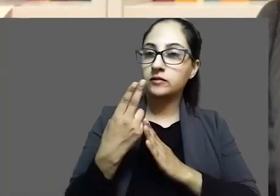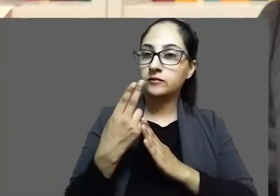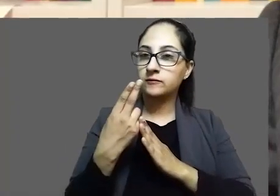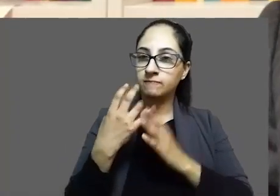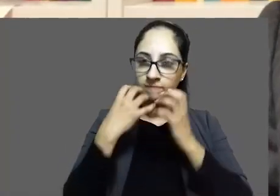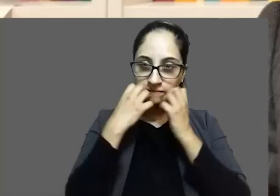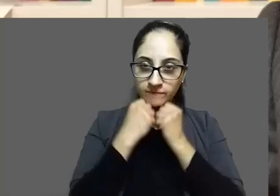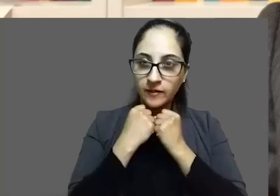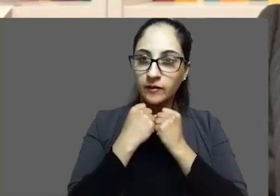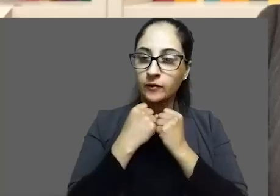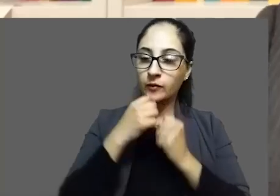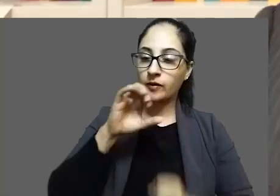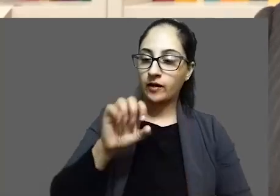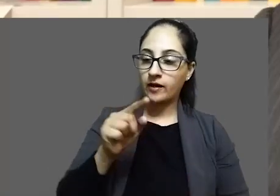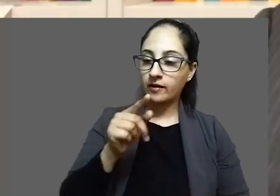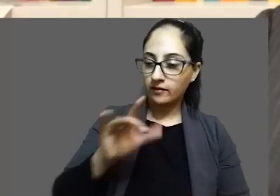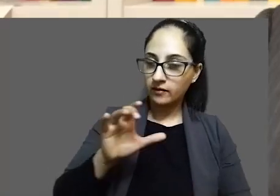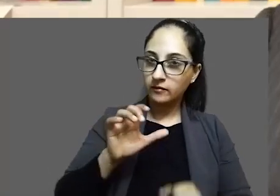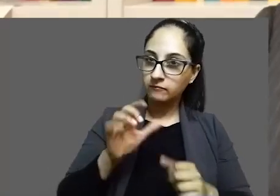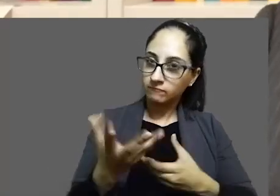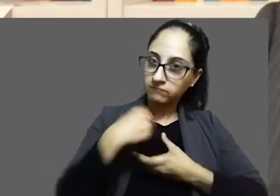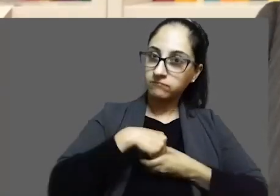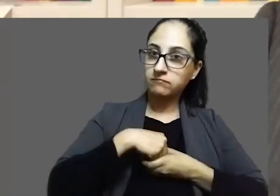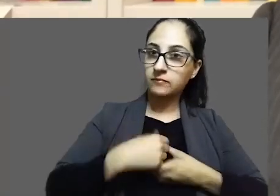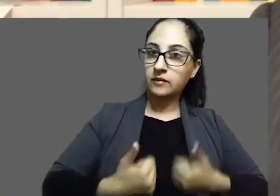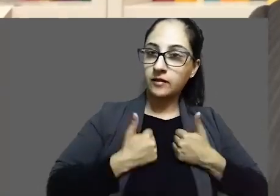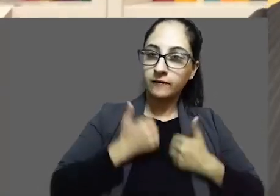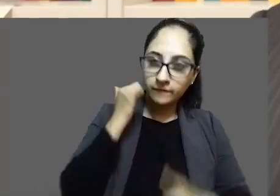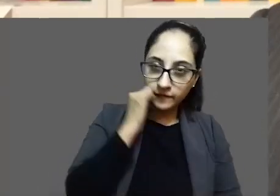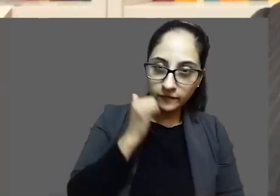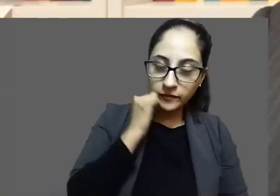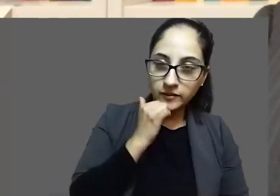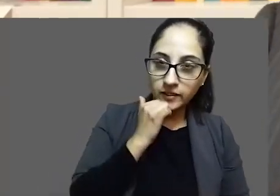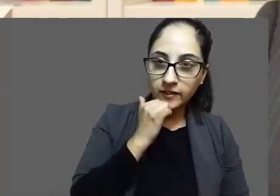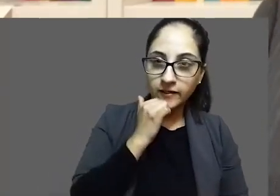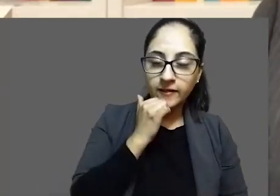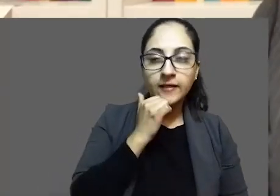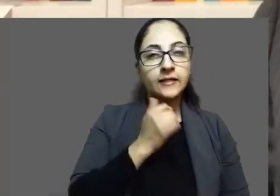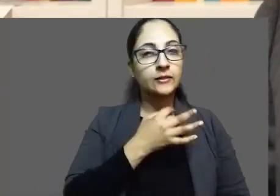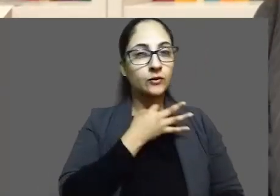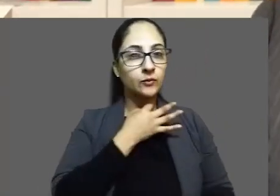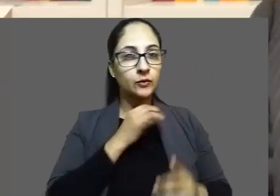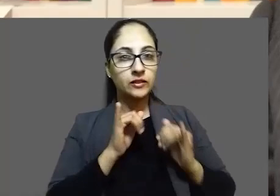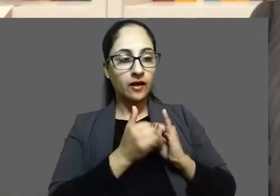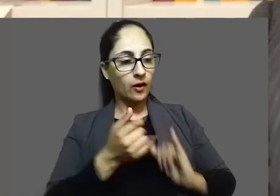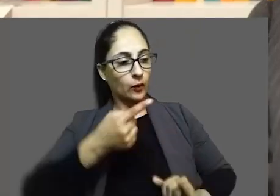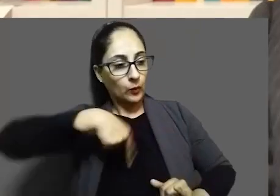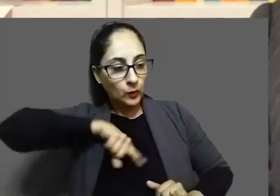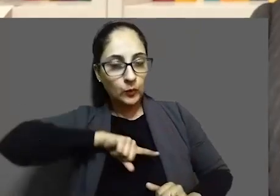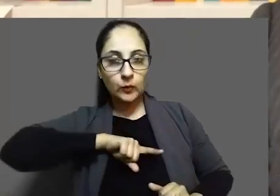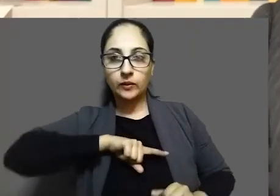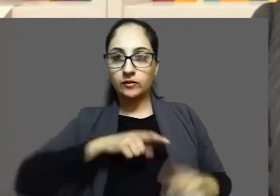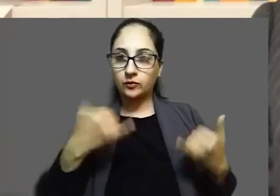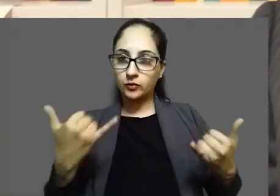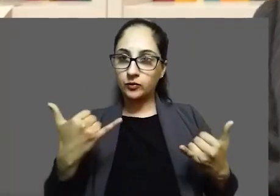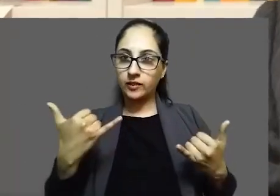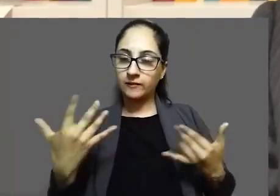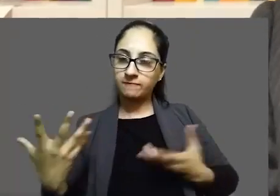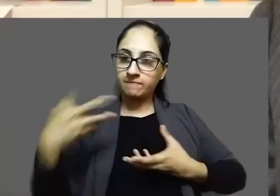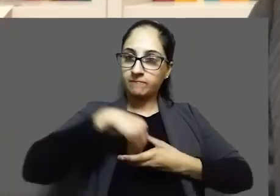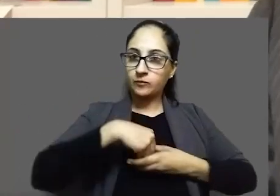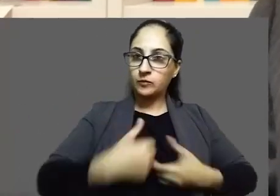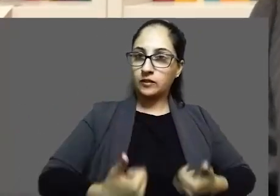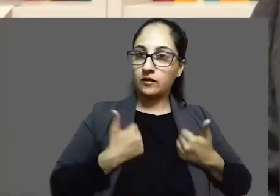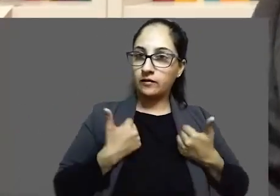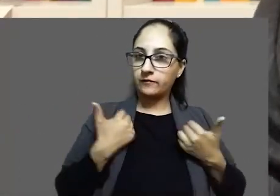Rina, when I think about how do we approach the teachings of Imam Ali, right? I mean, I think stories are such a powerful way to do